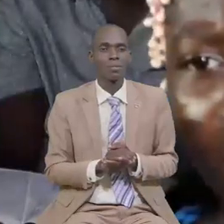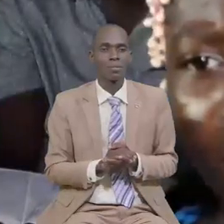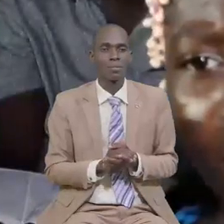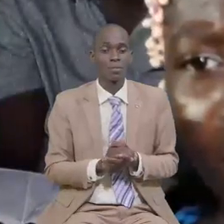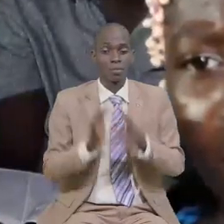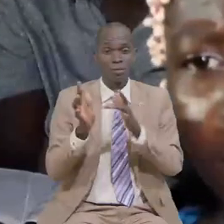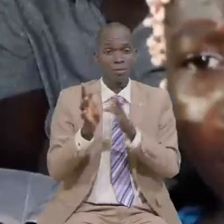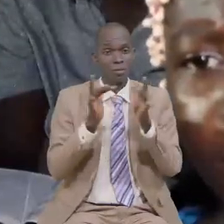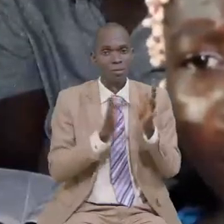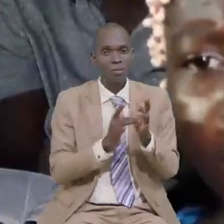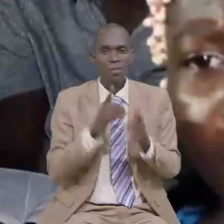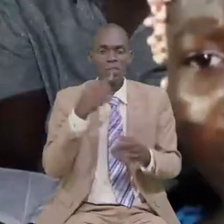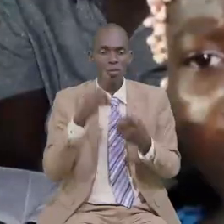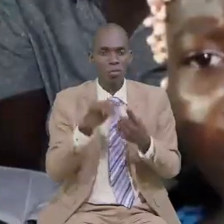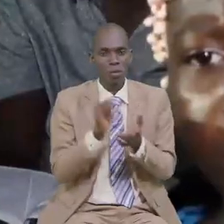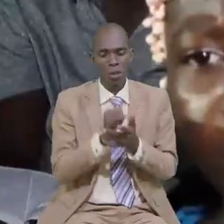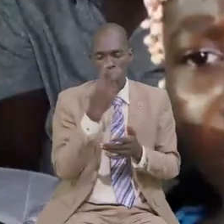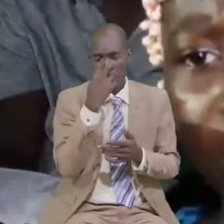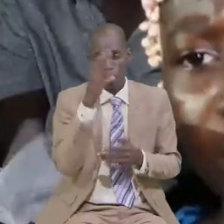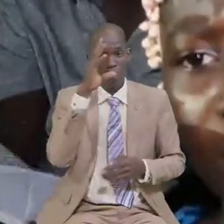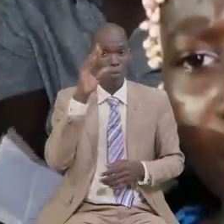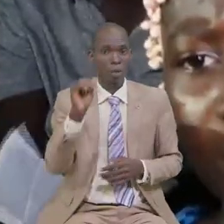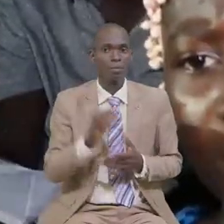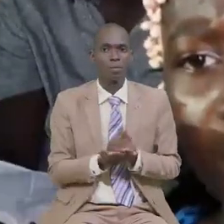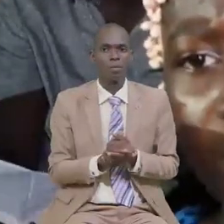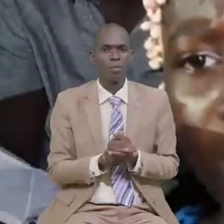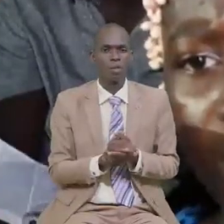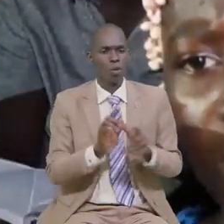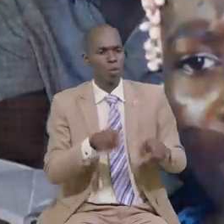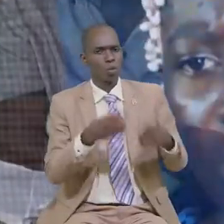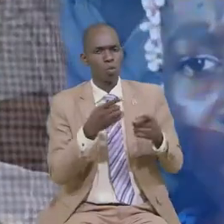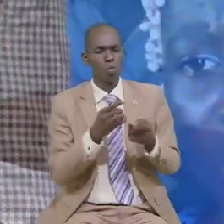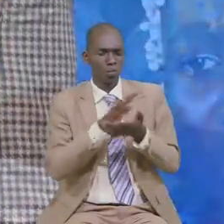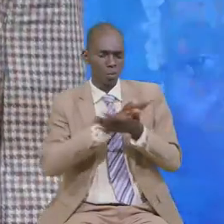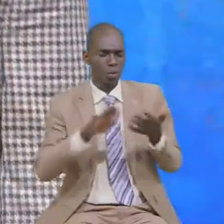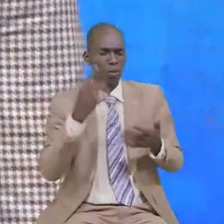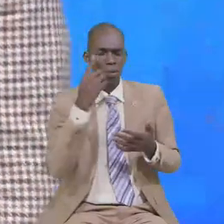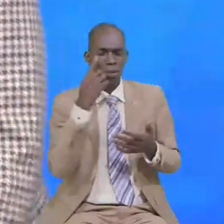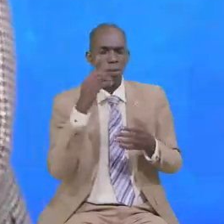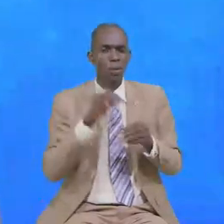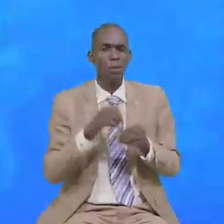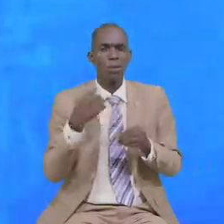Jesus spoke to that blind man, go wash in the pool of Siloam.